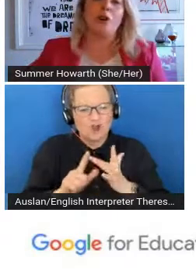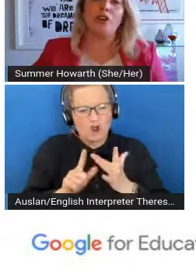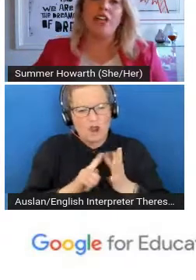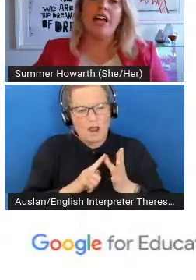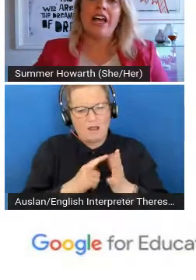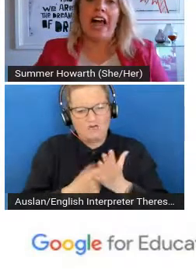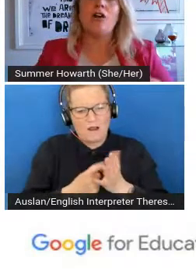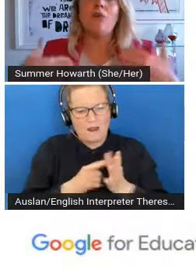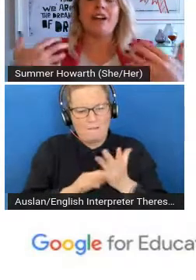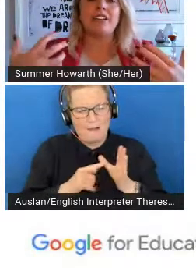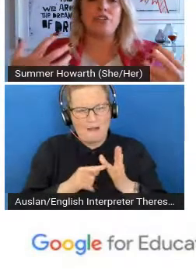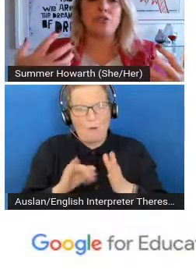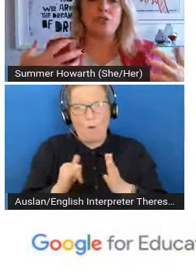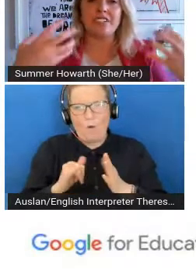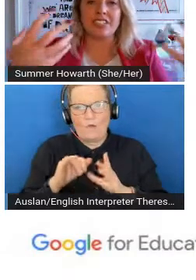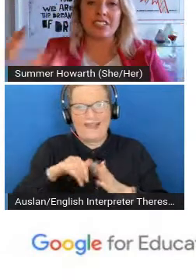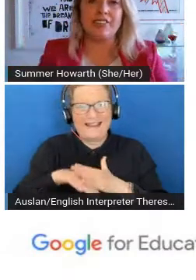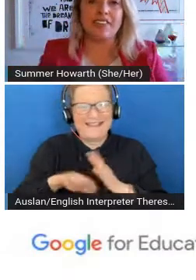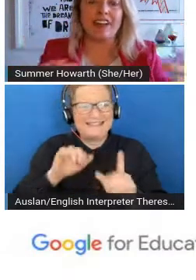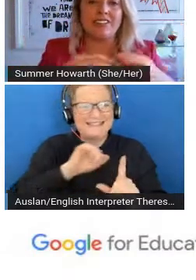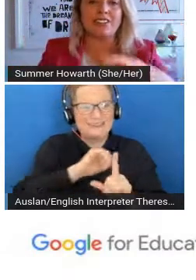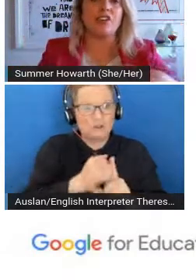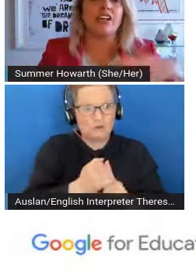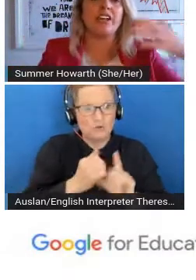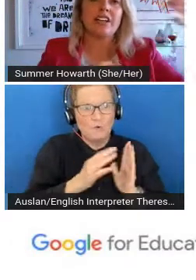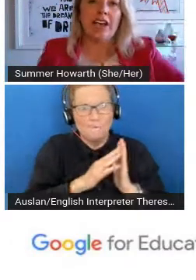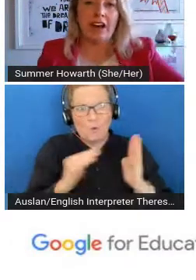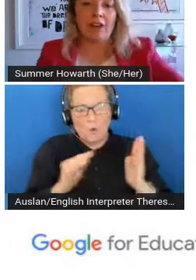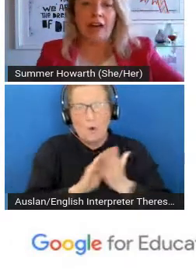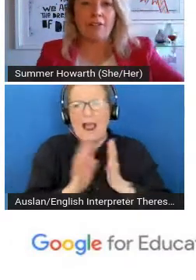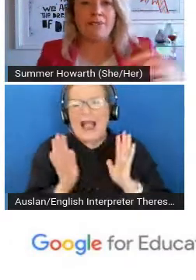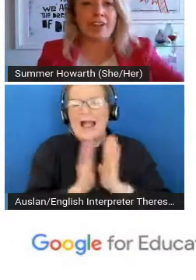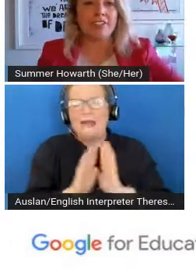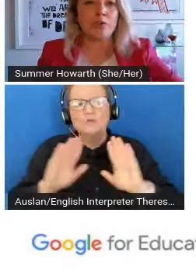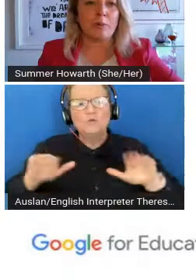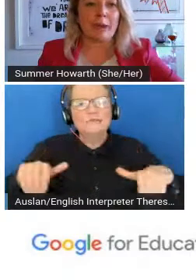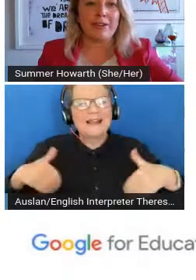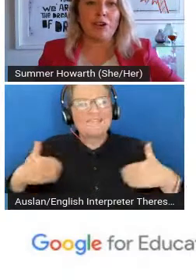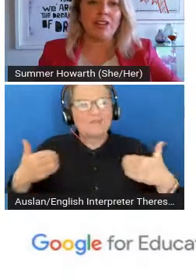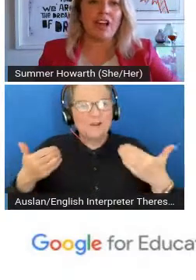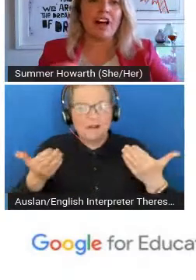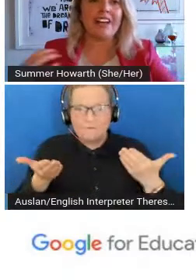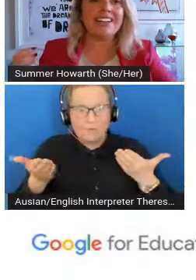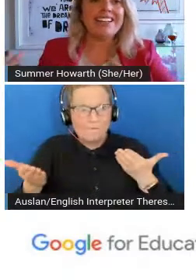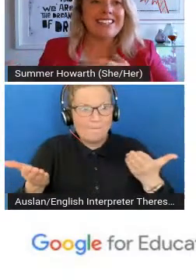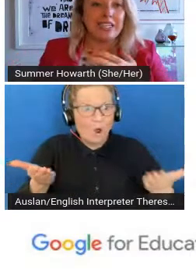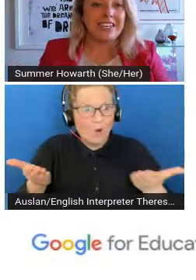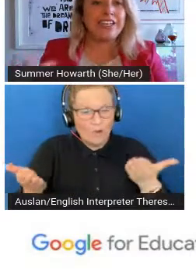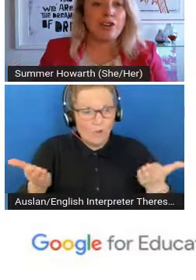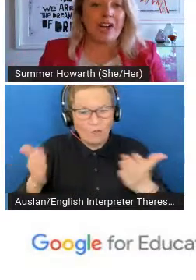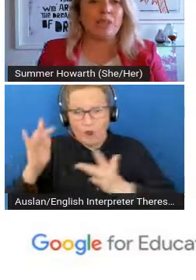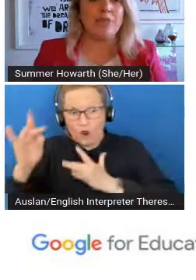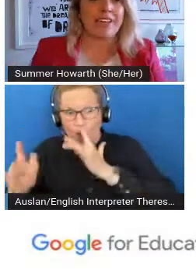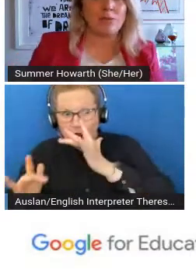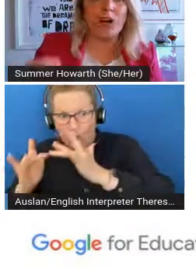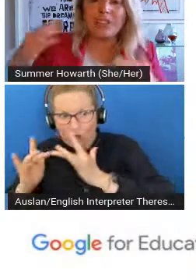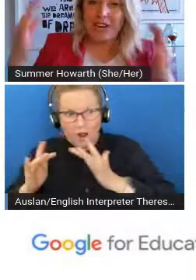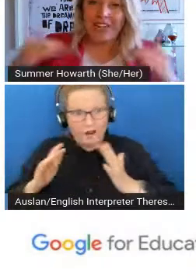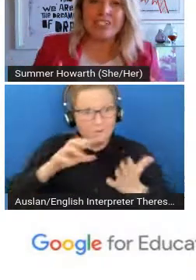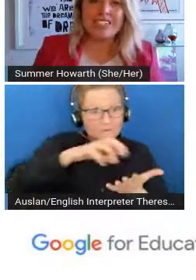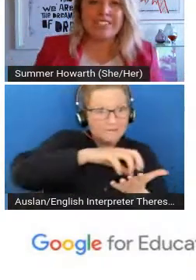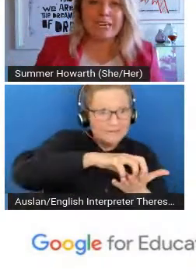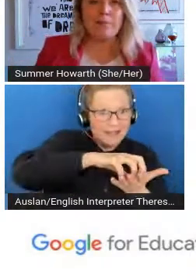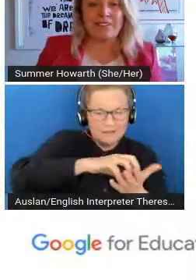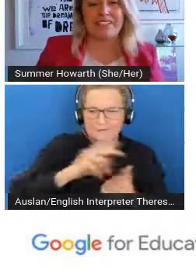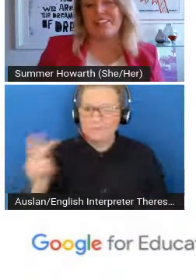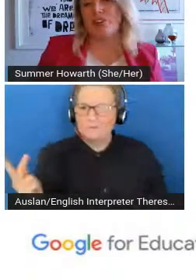situ model, how might you deliver that so that our friends who are maybe online can interact with that as well? So it